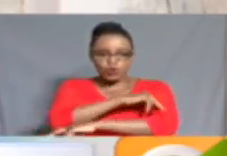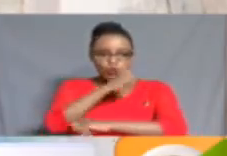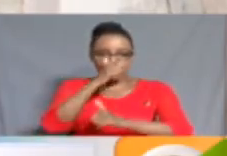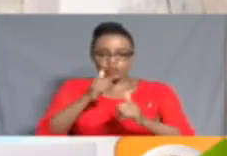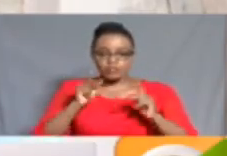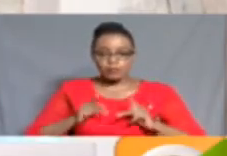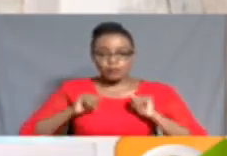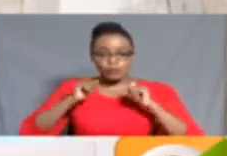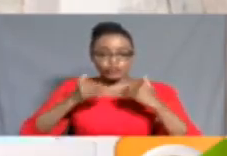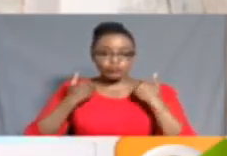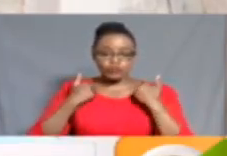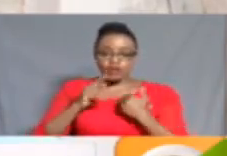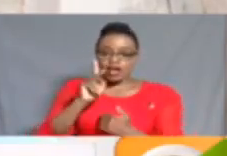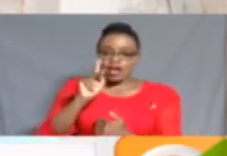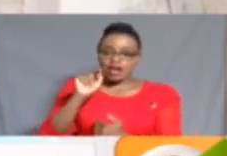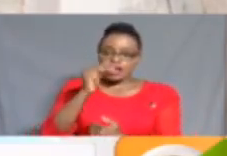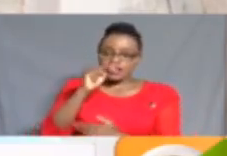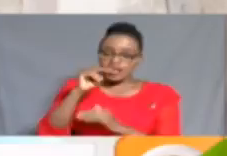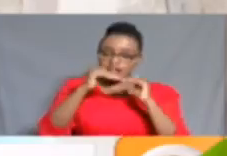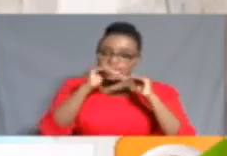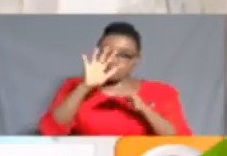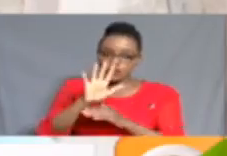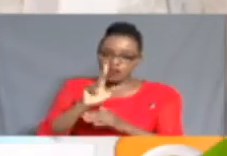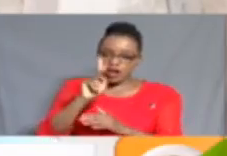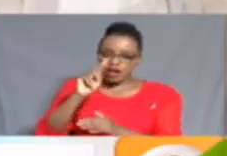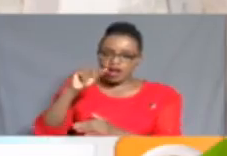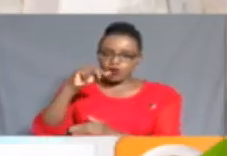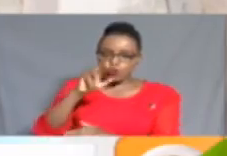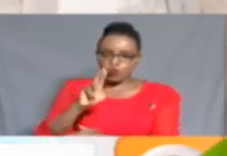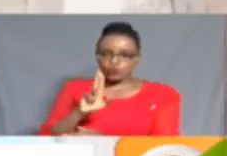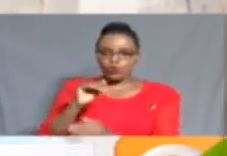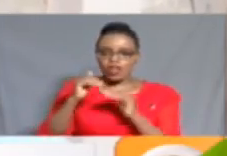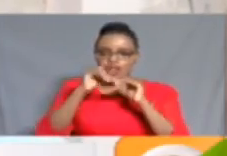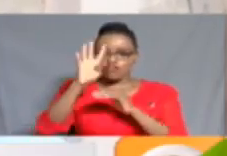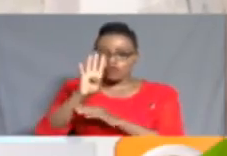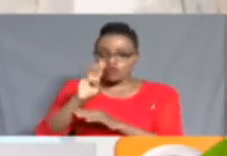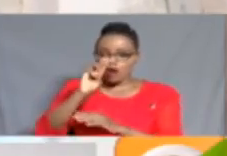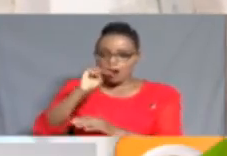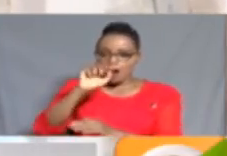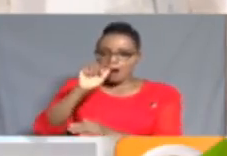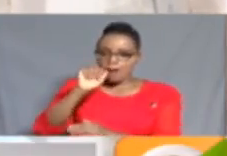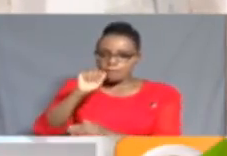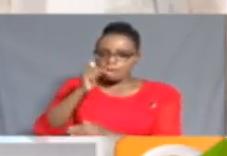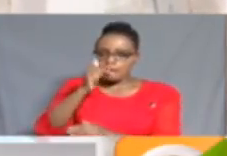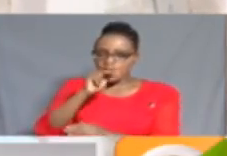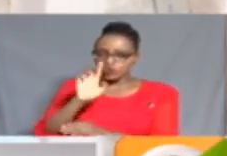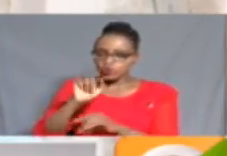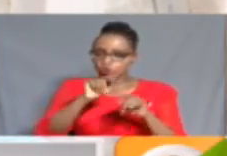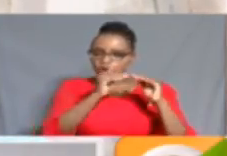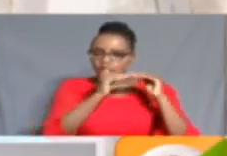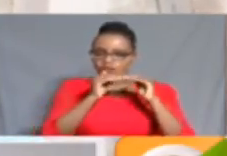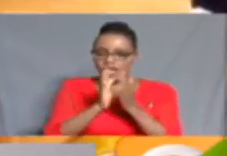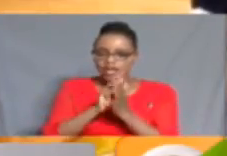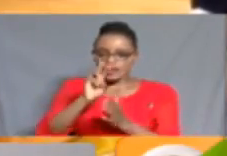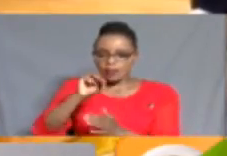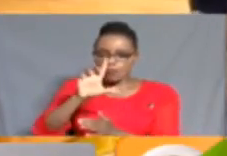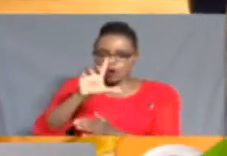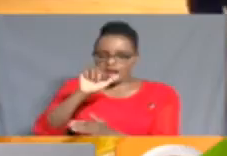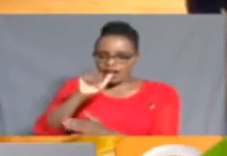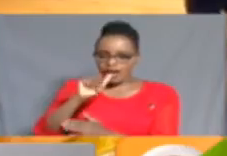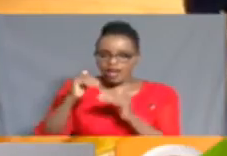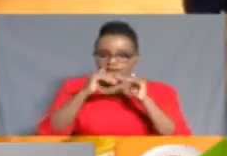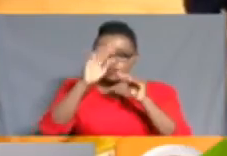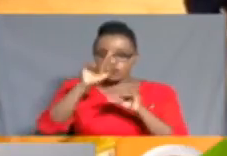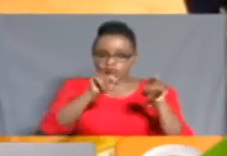zinalazwa watu. Kadhiani level 4 iko, Kanguru level 4 iko, Matu level 4 iko na hata Mwala level 4.